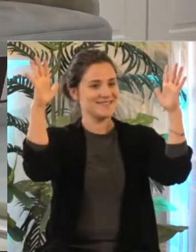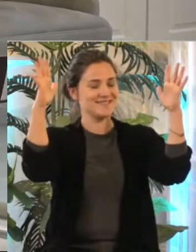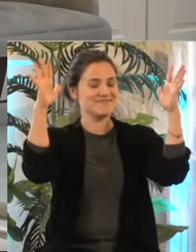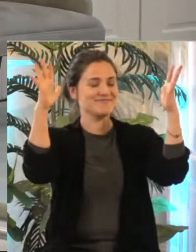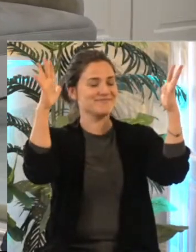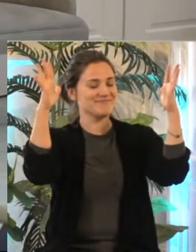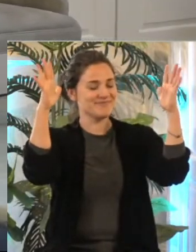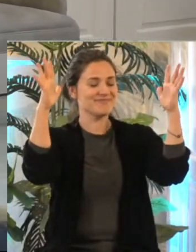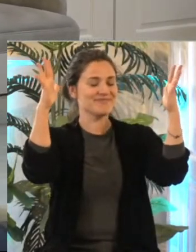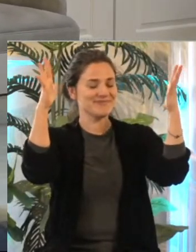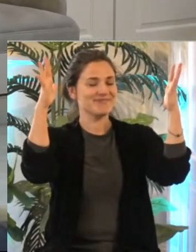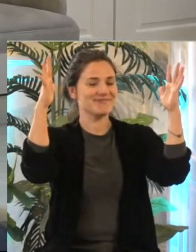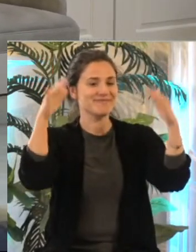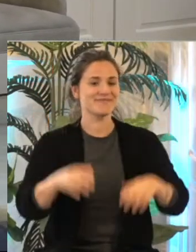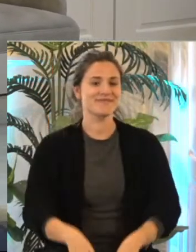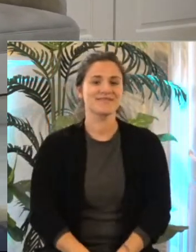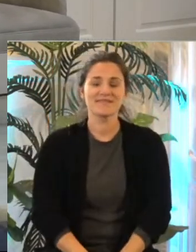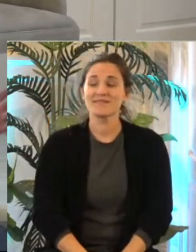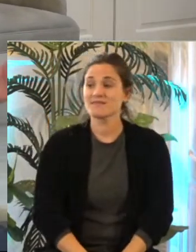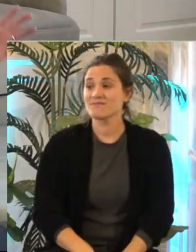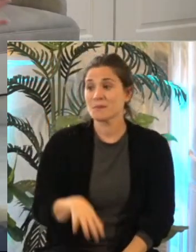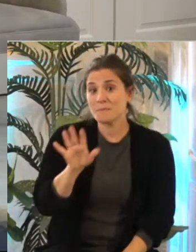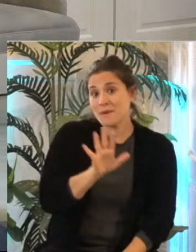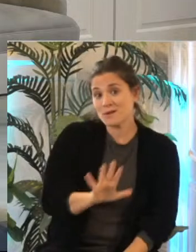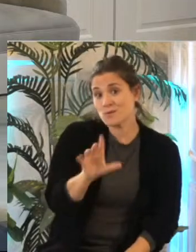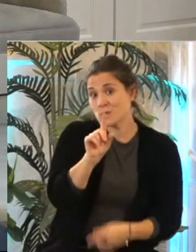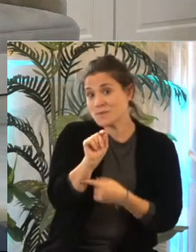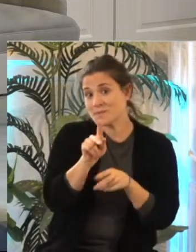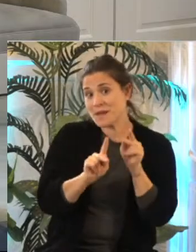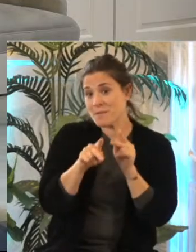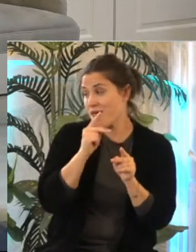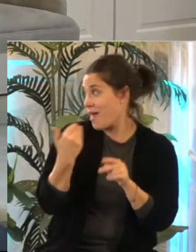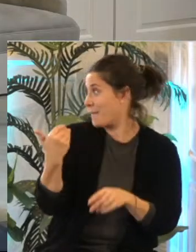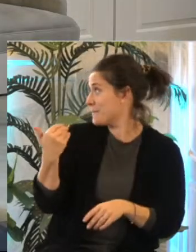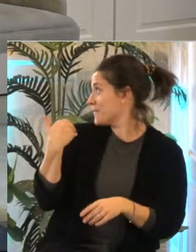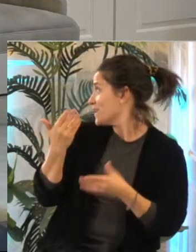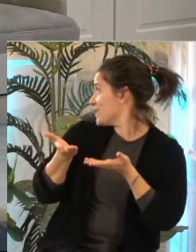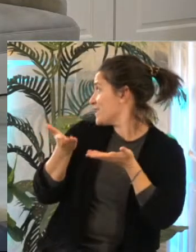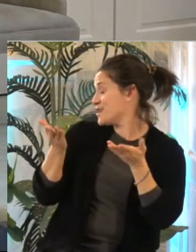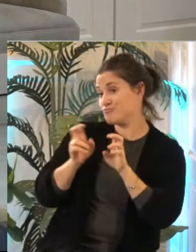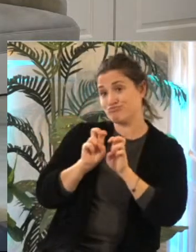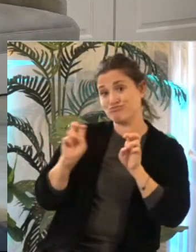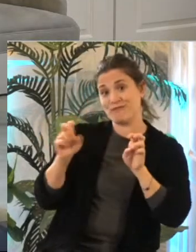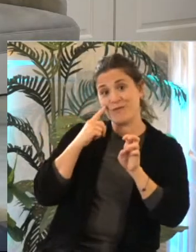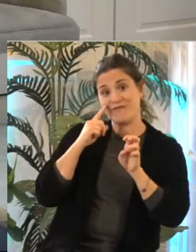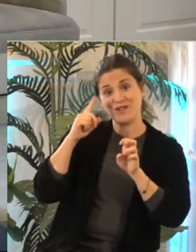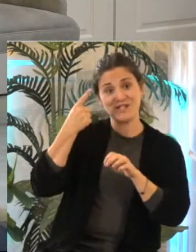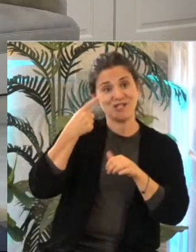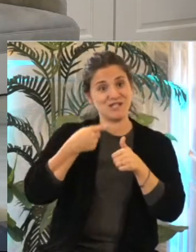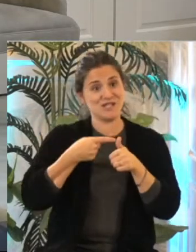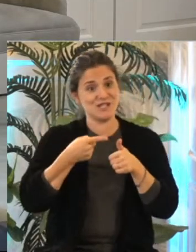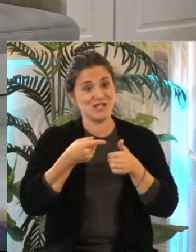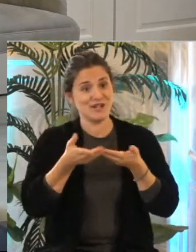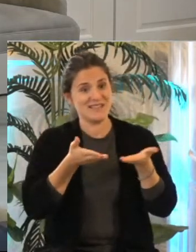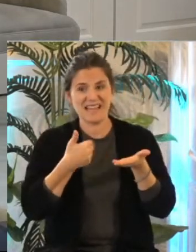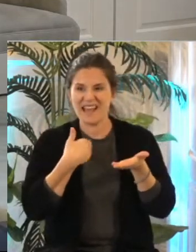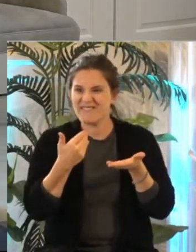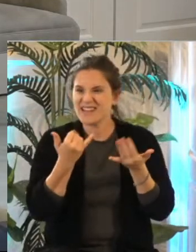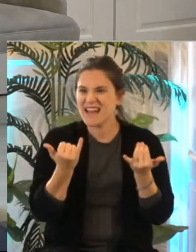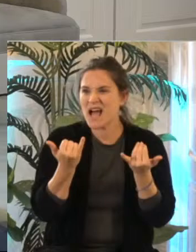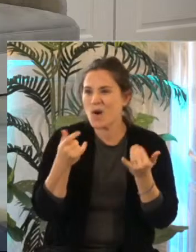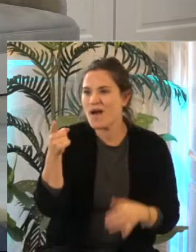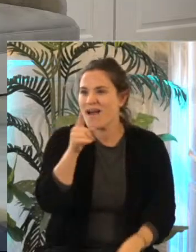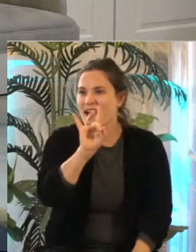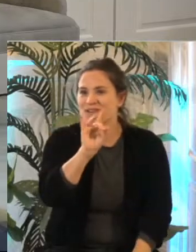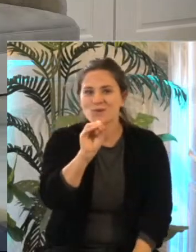And we had about 20 people up here in the first service, and I think there's 8 or 9 at least, and